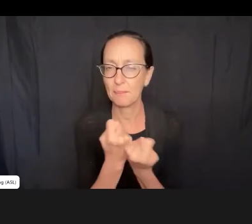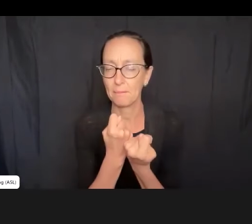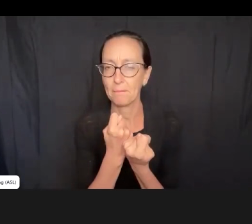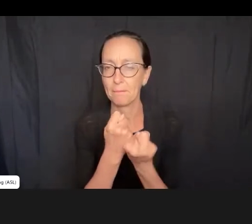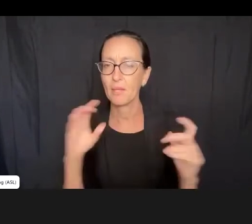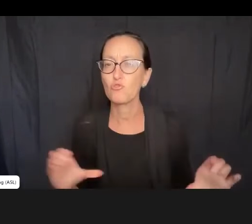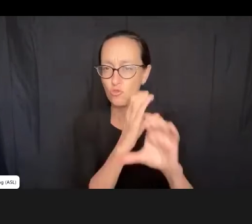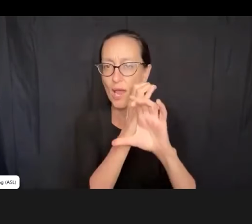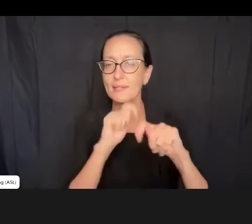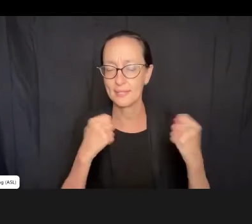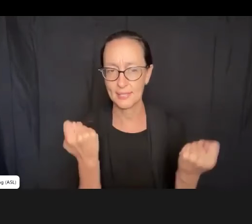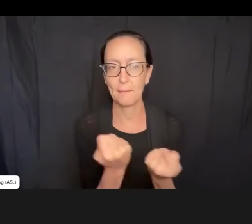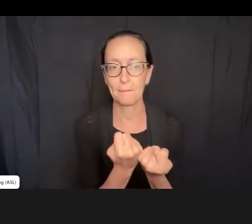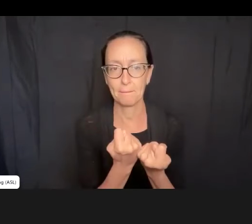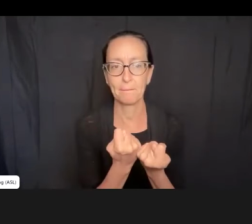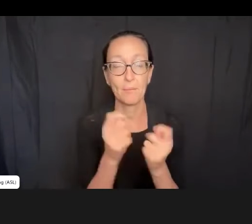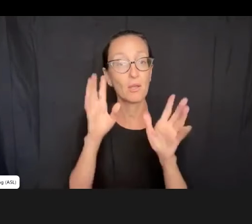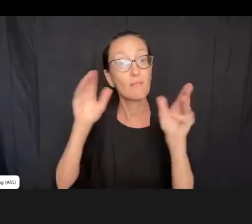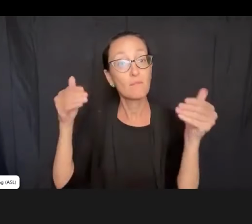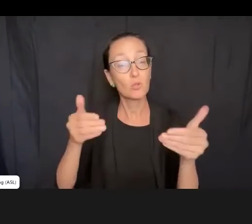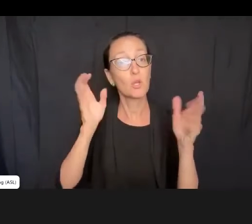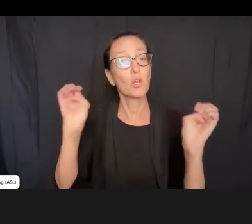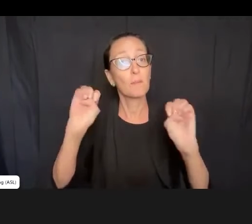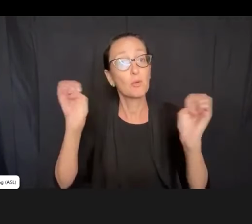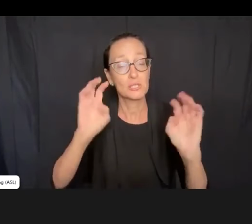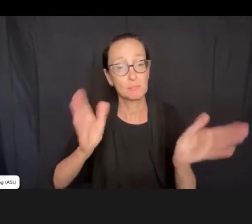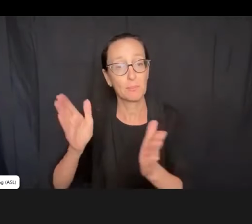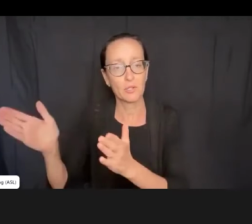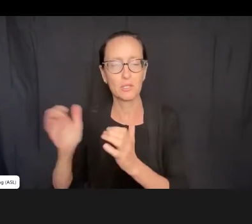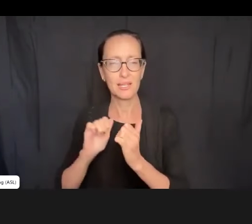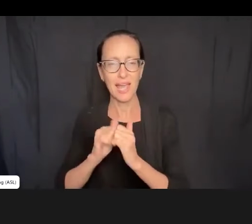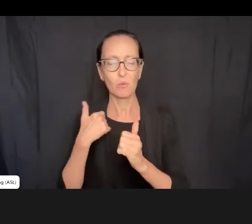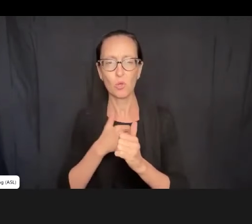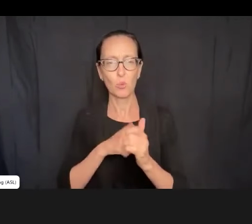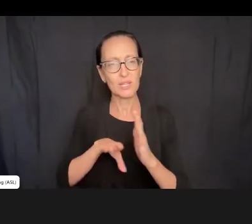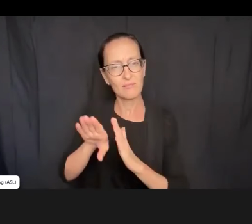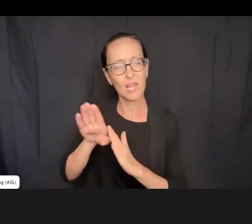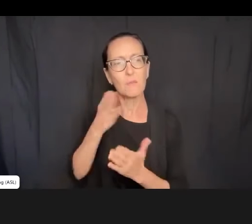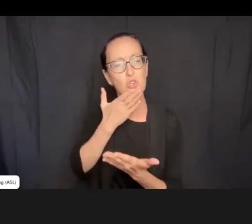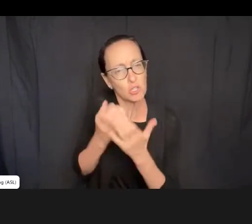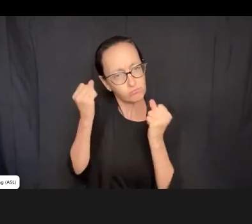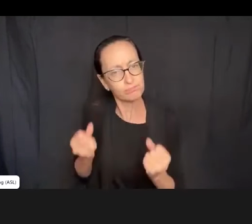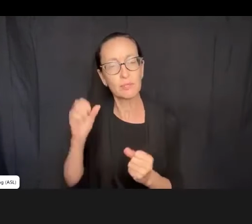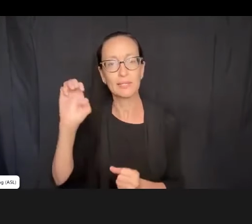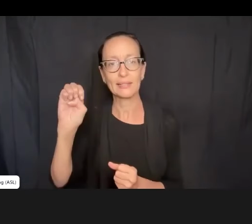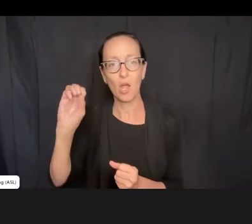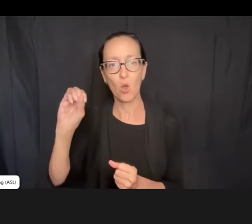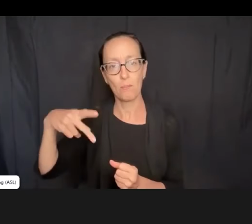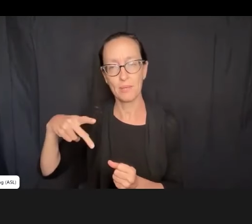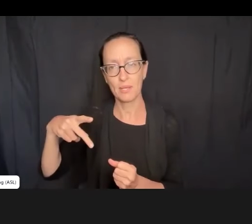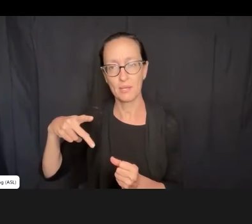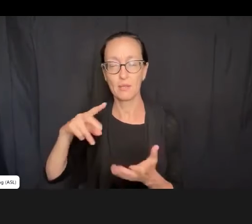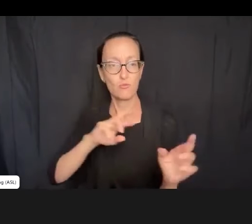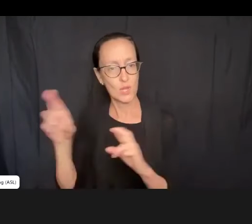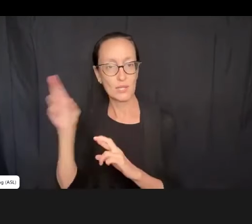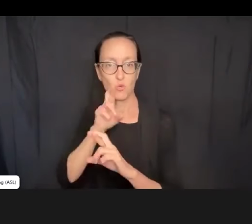it really focuses on emergency preparedness. How do we build a good EOP so that we are ready to respond to different events?